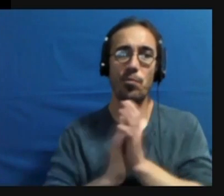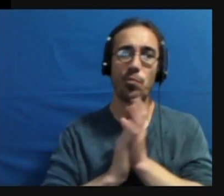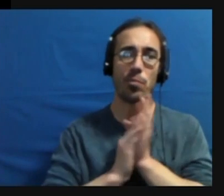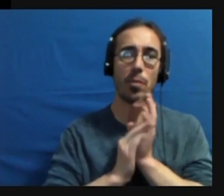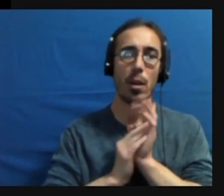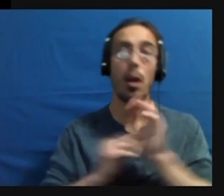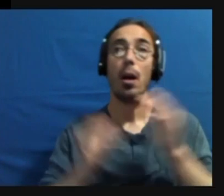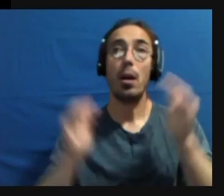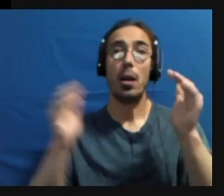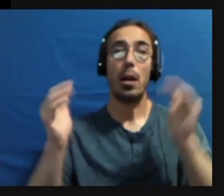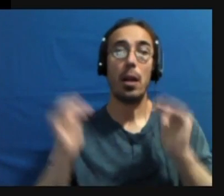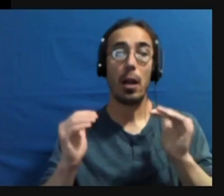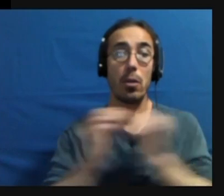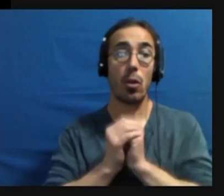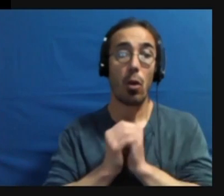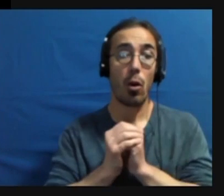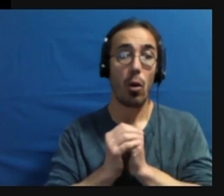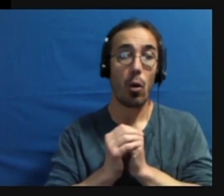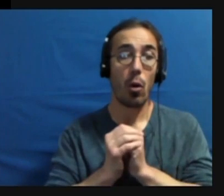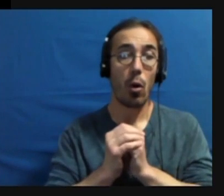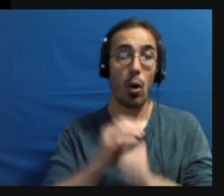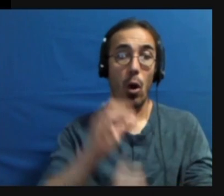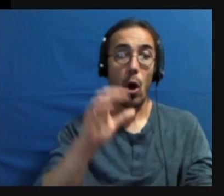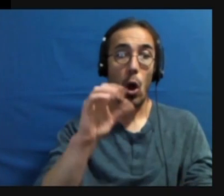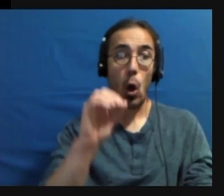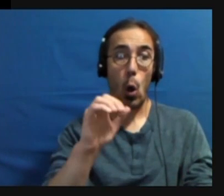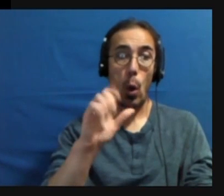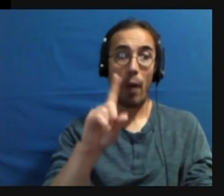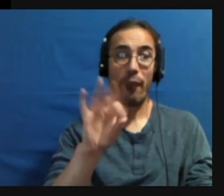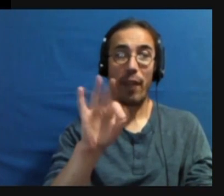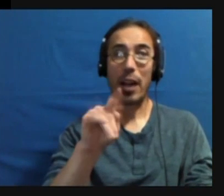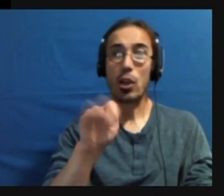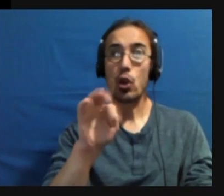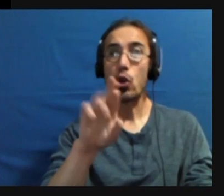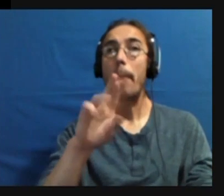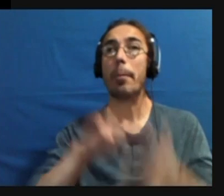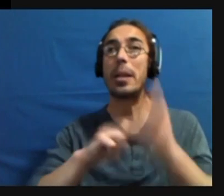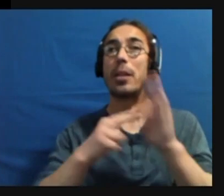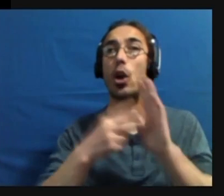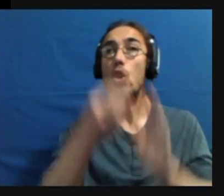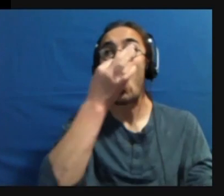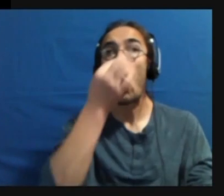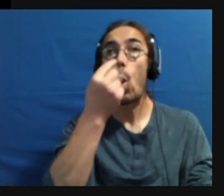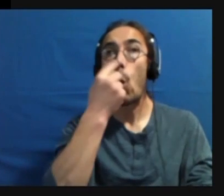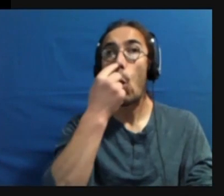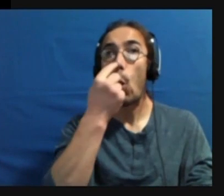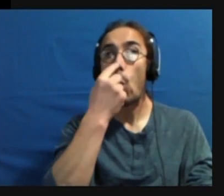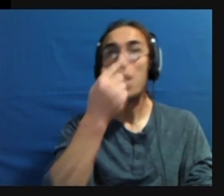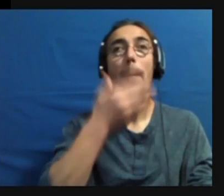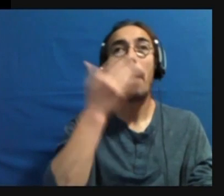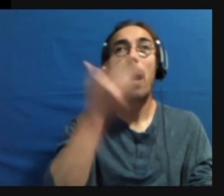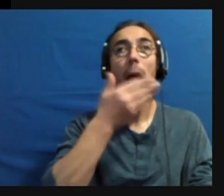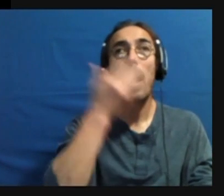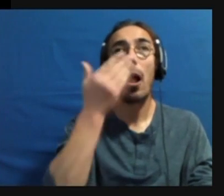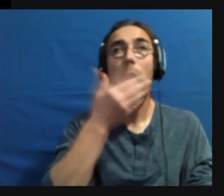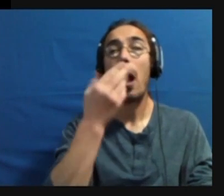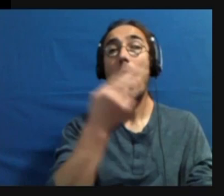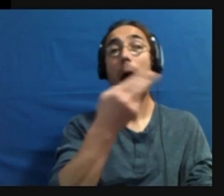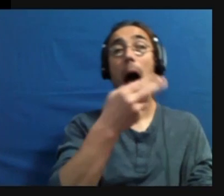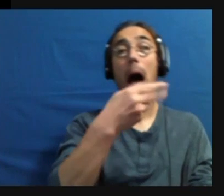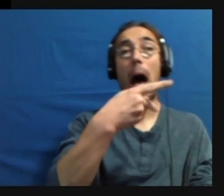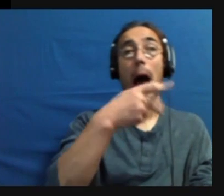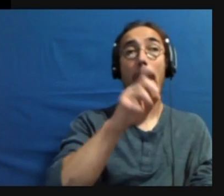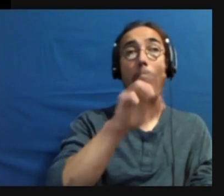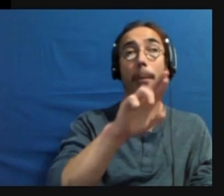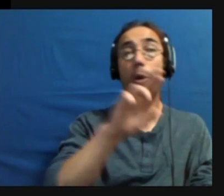Next would be olfactory. So this is our nose, our smelling, and this also can be hyposensitive